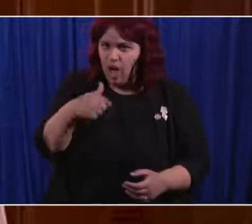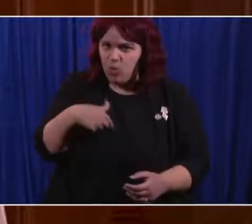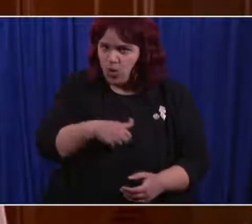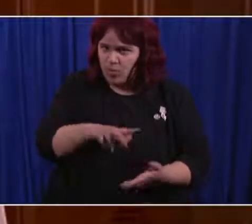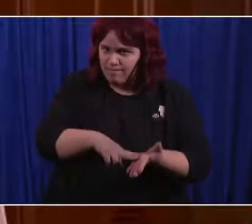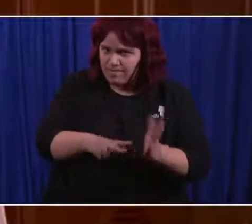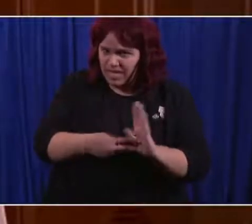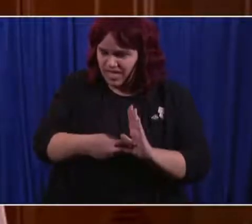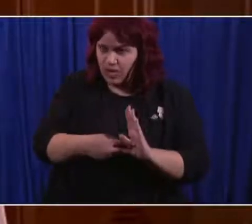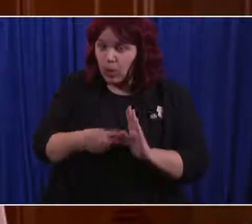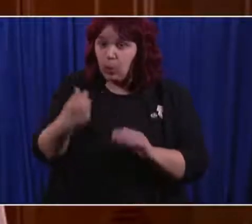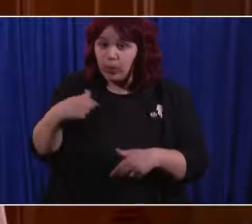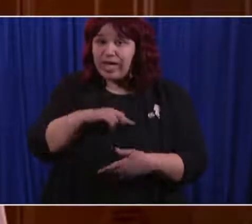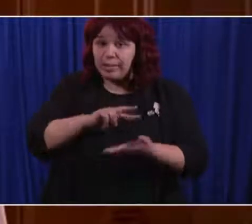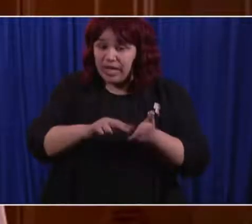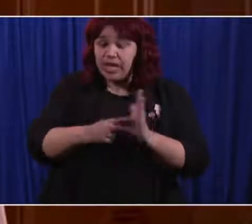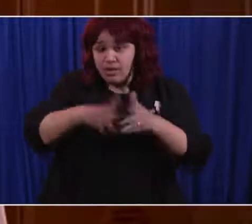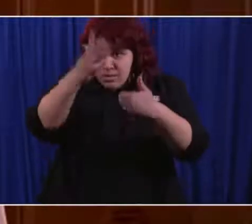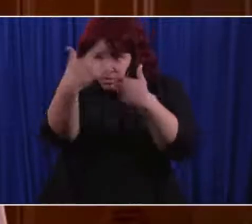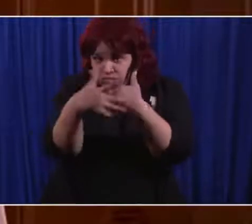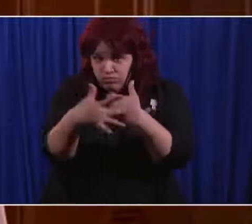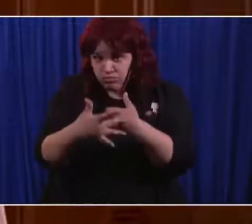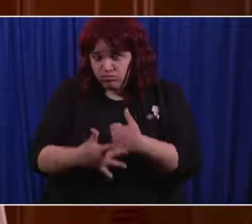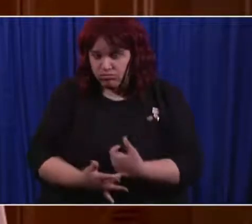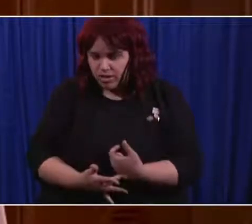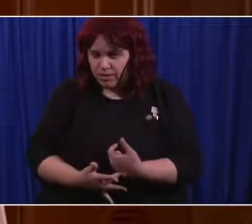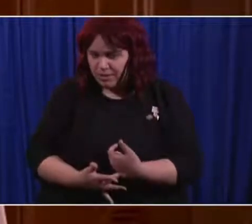up in 7 days anyway.